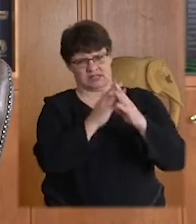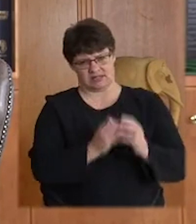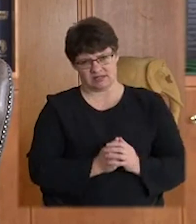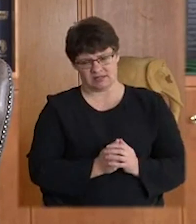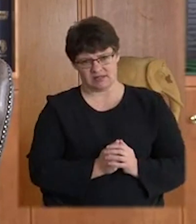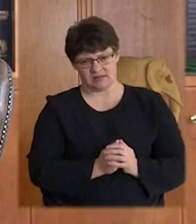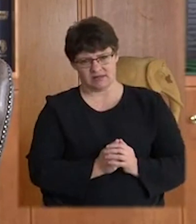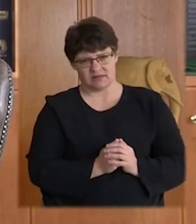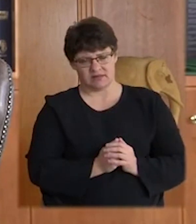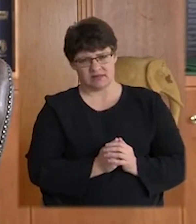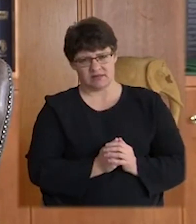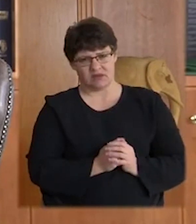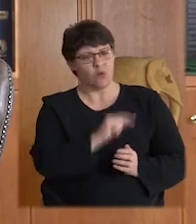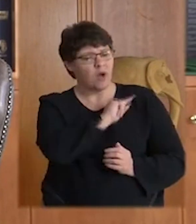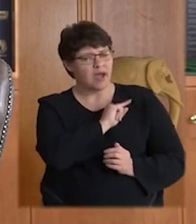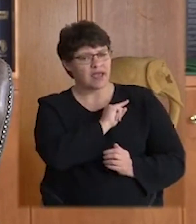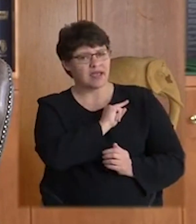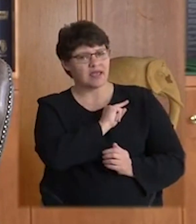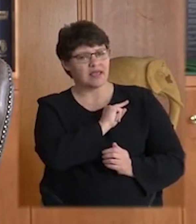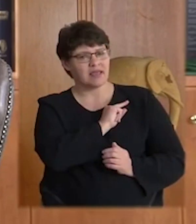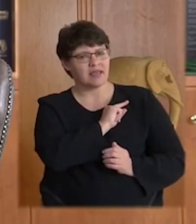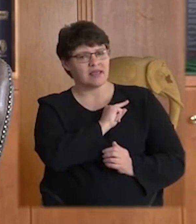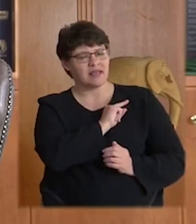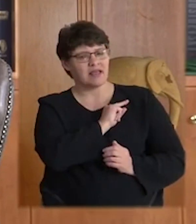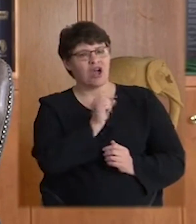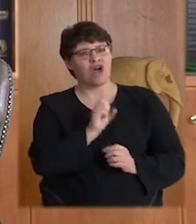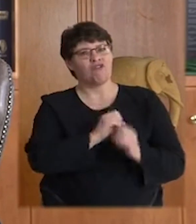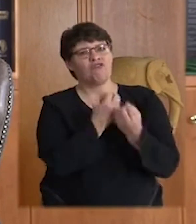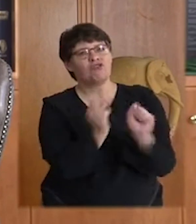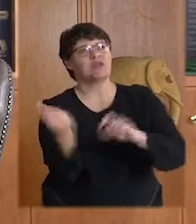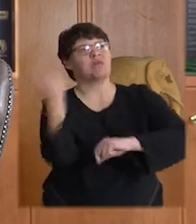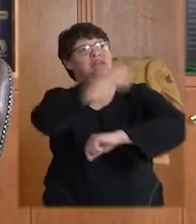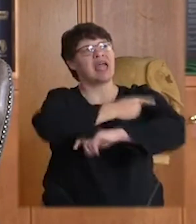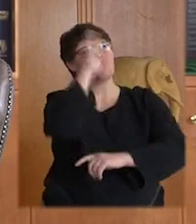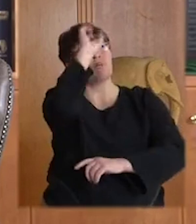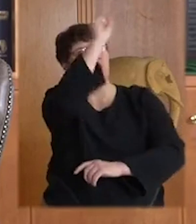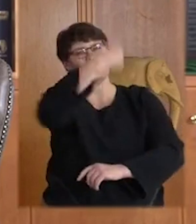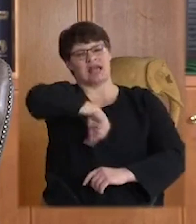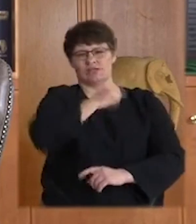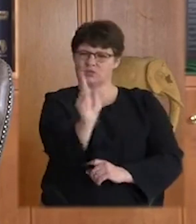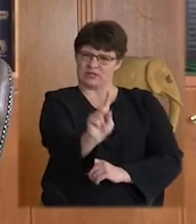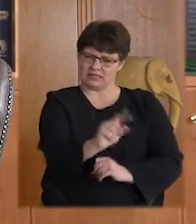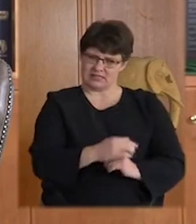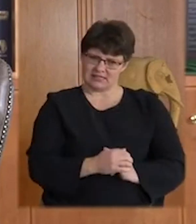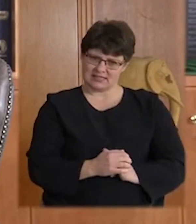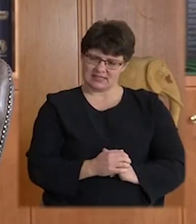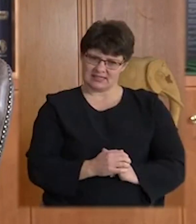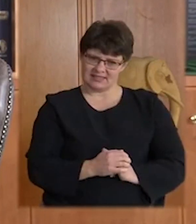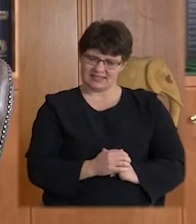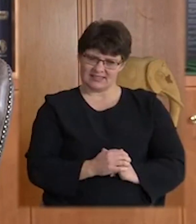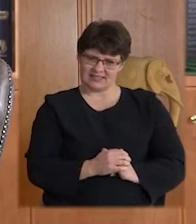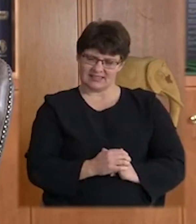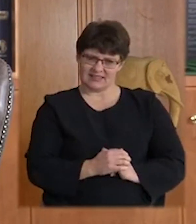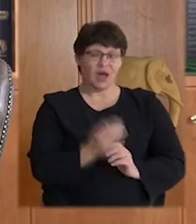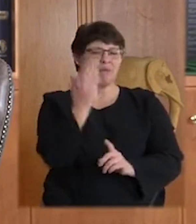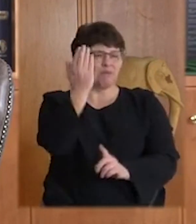As we are reminded, this Freedom Day, we have known far worse and